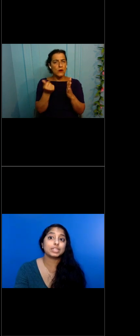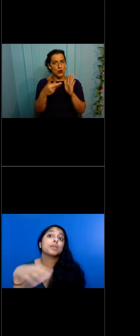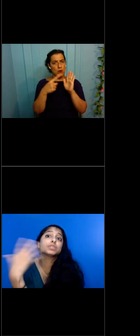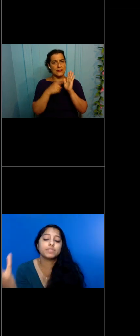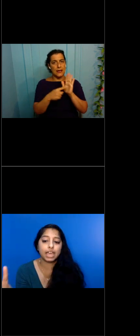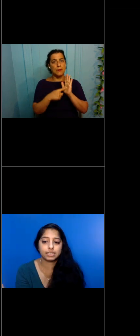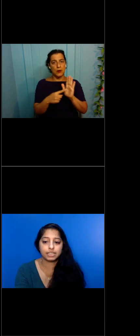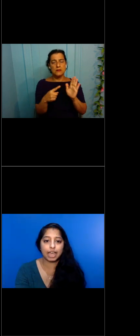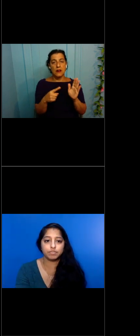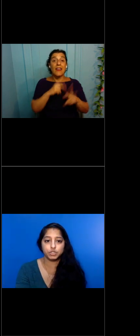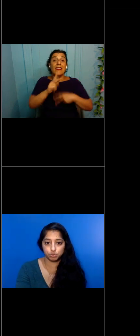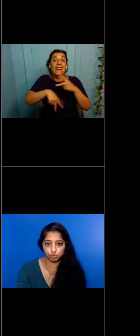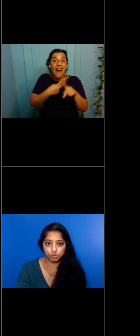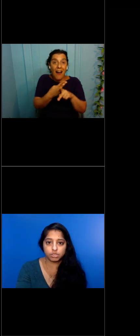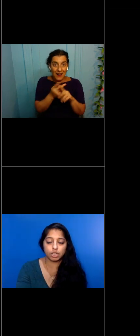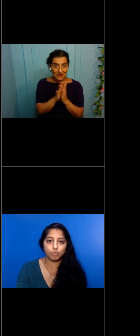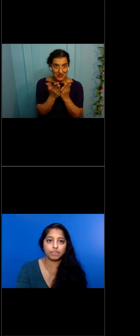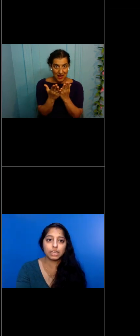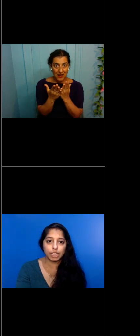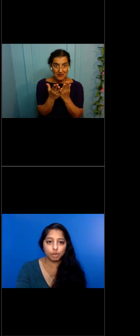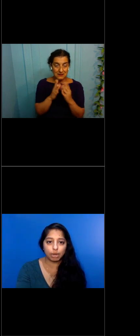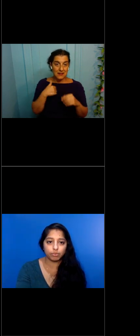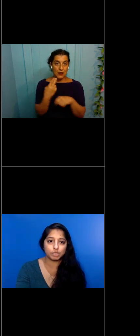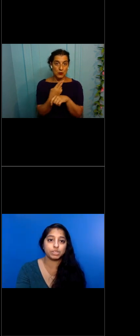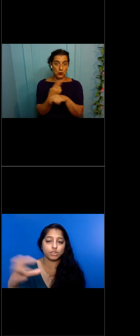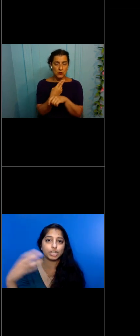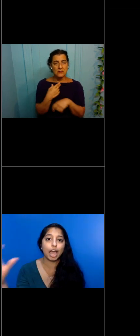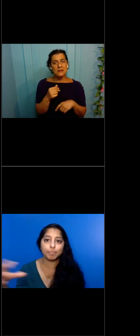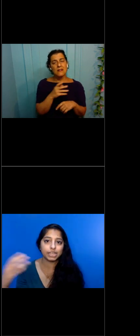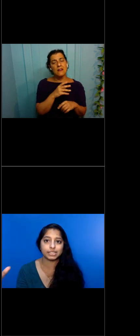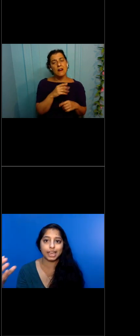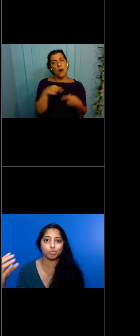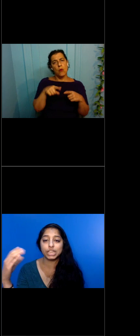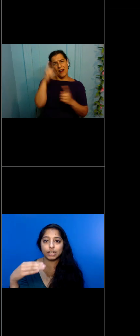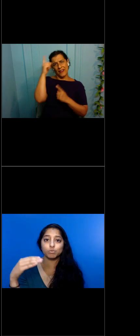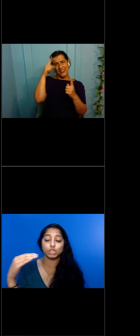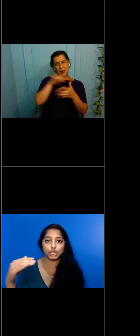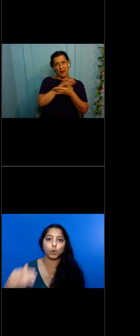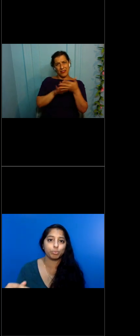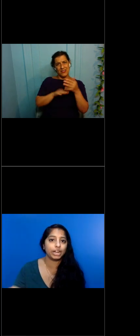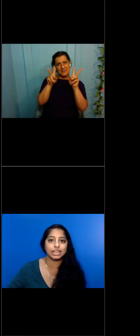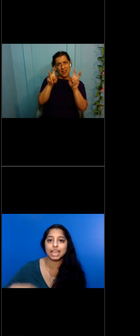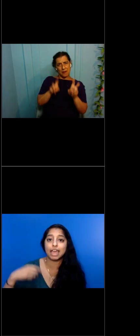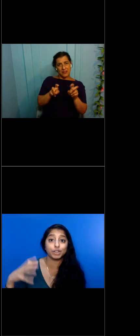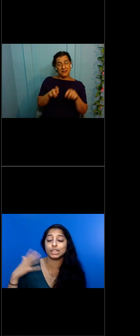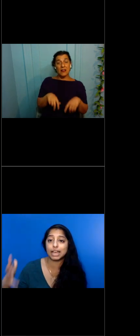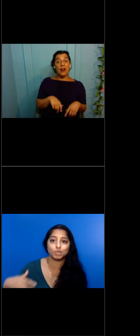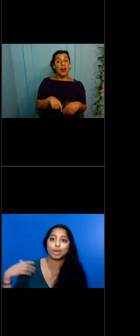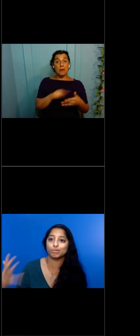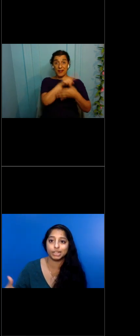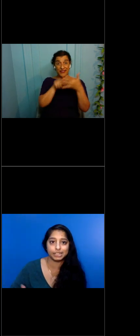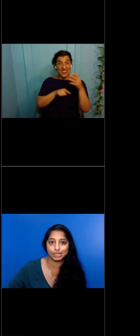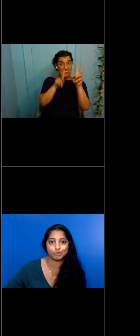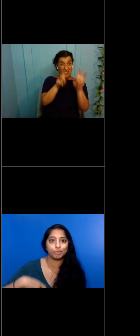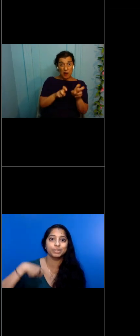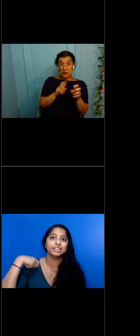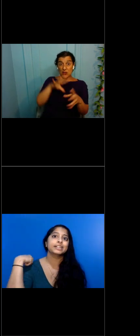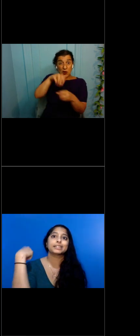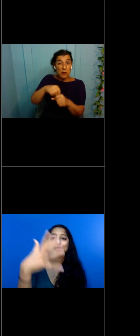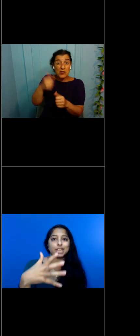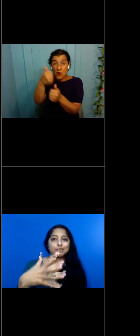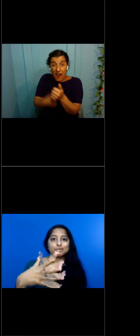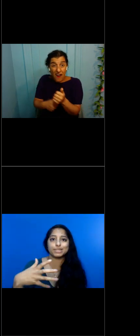of the types of texts that I've used in thinking about this. But these are topics that we can really incorporate into every class, no matter what it is,